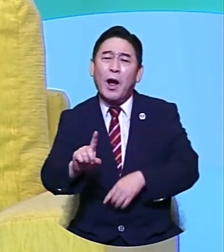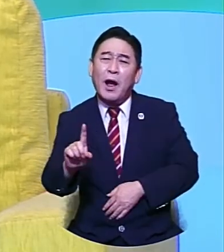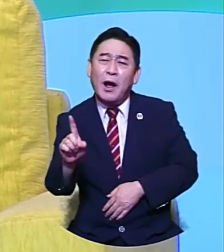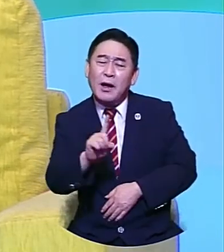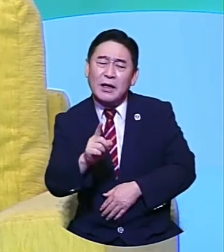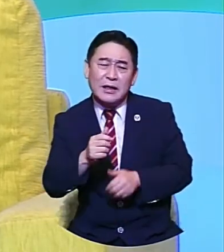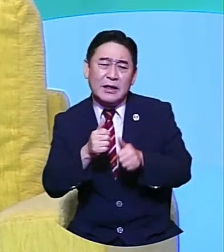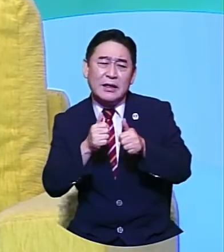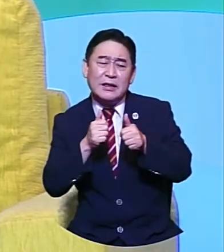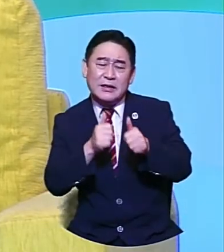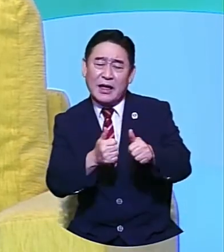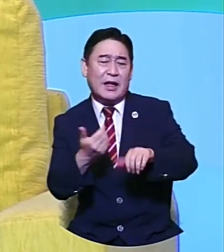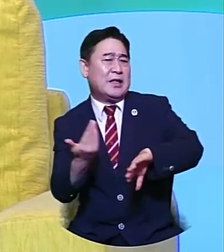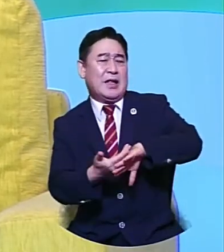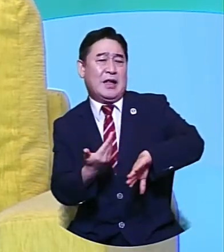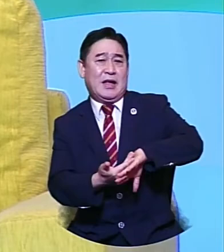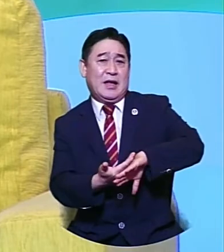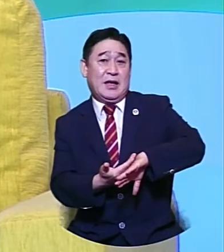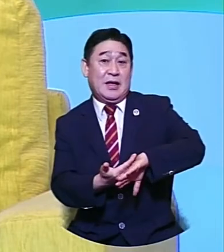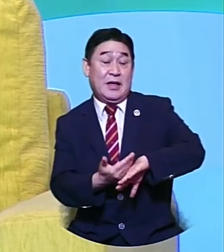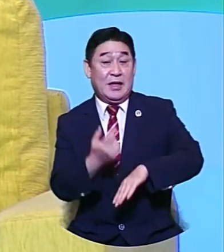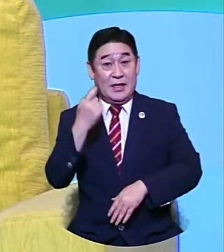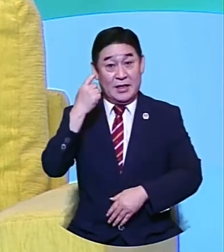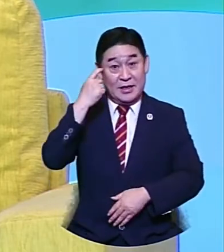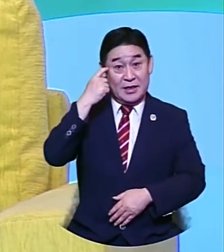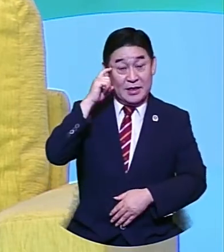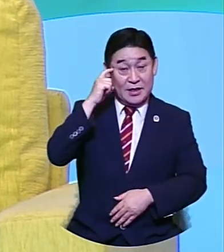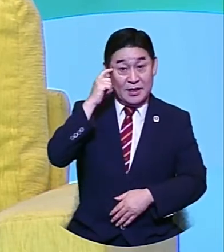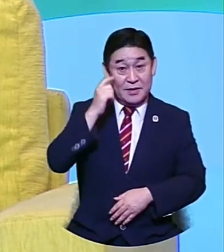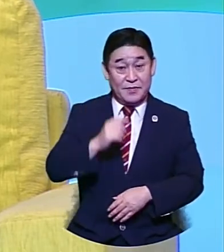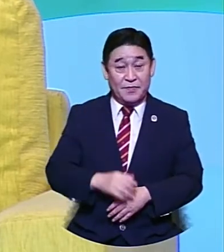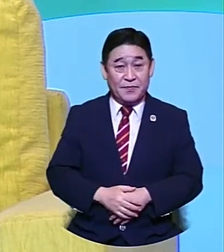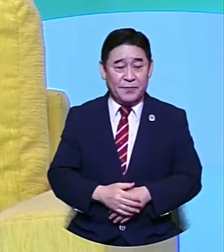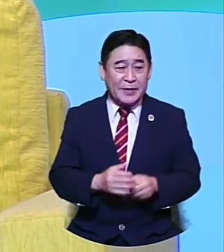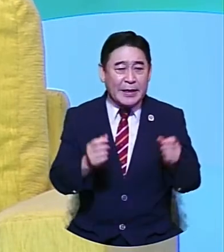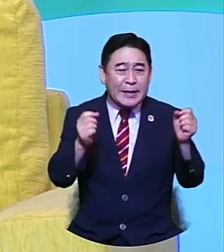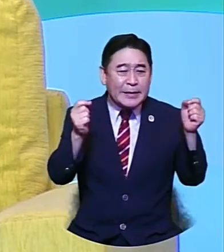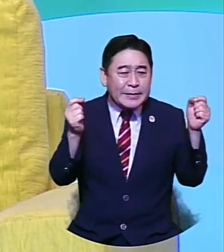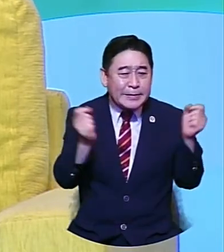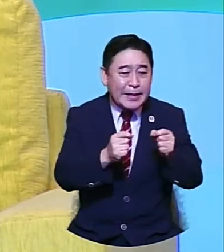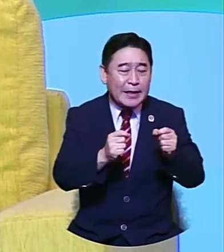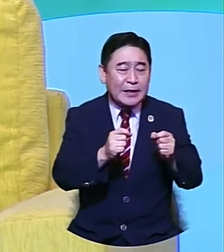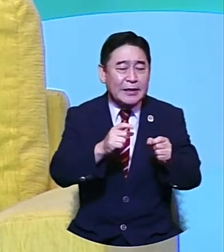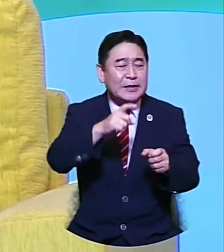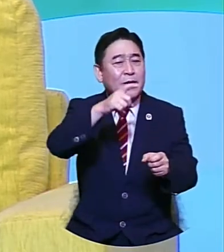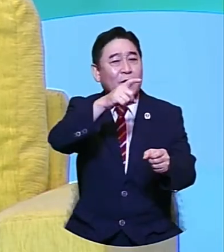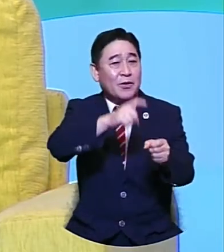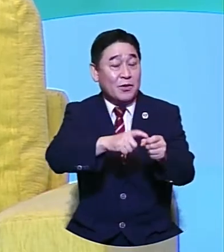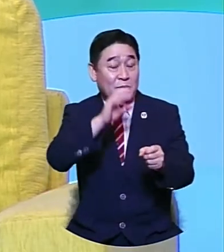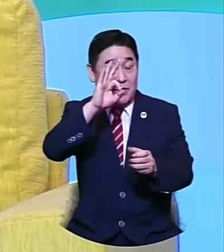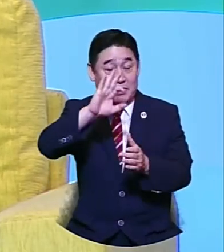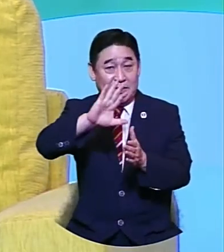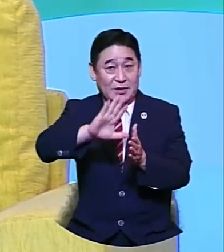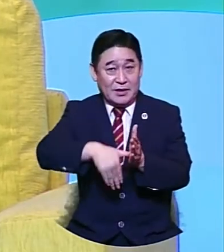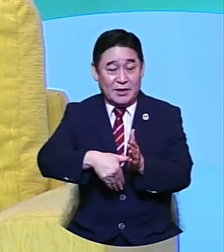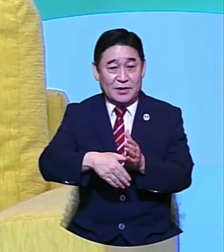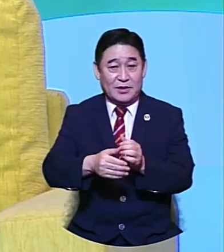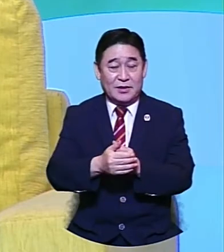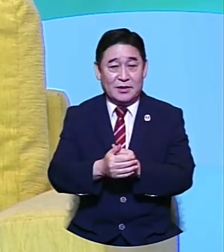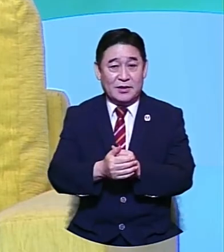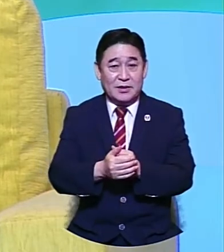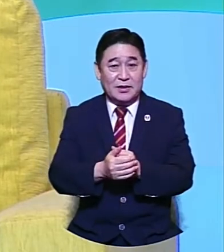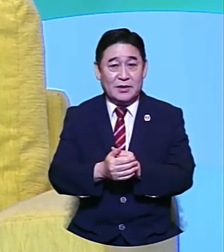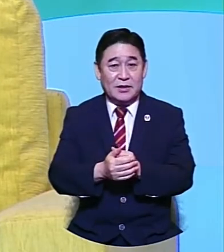short term, it could be the non-green